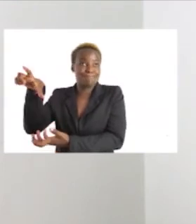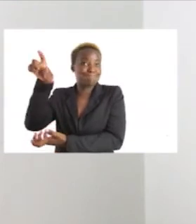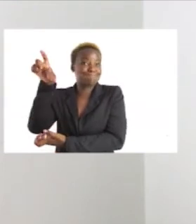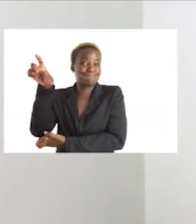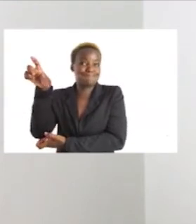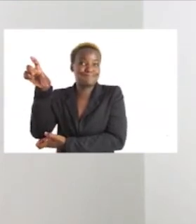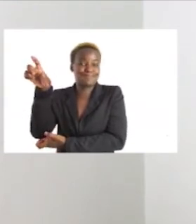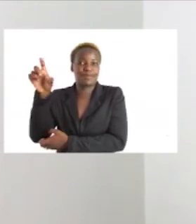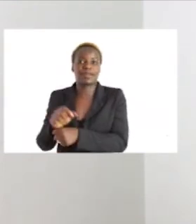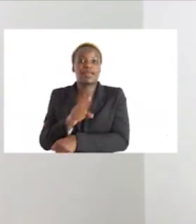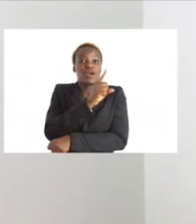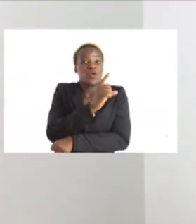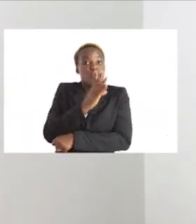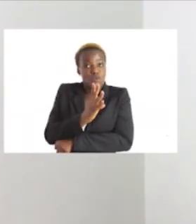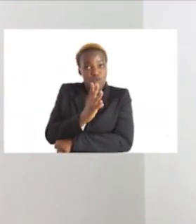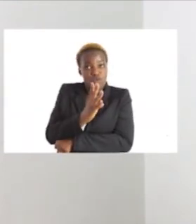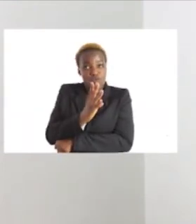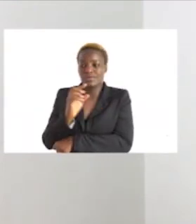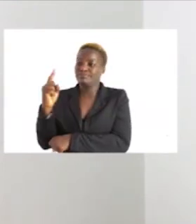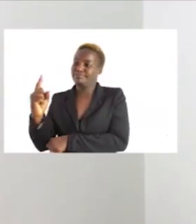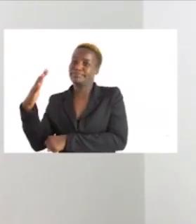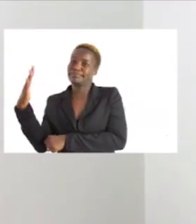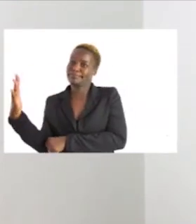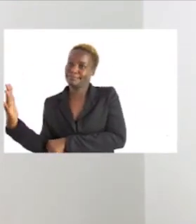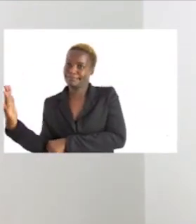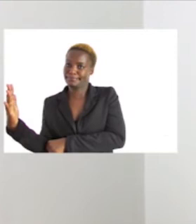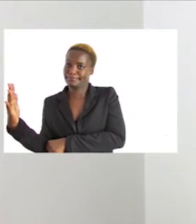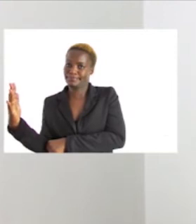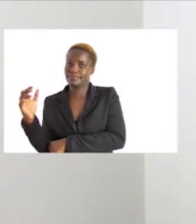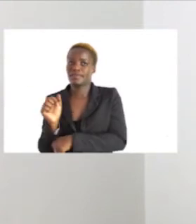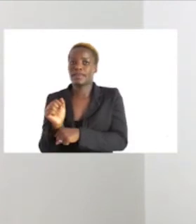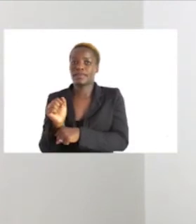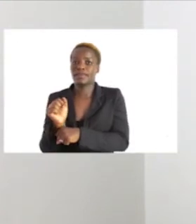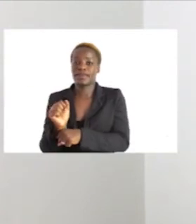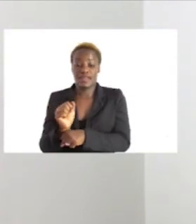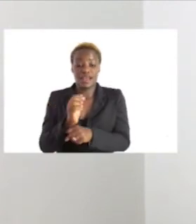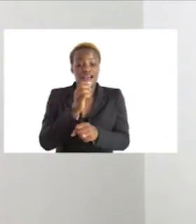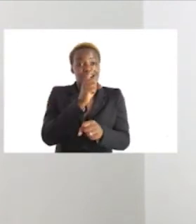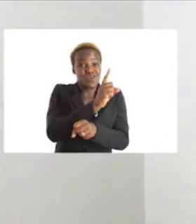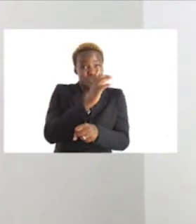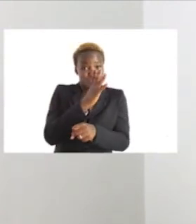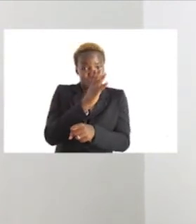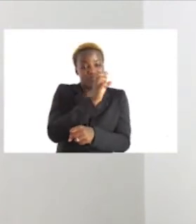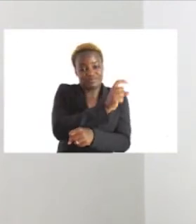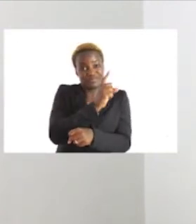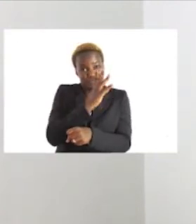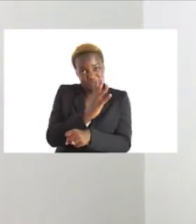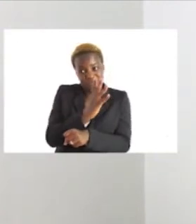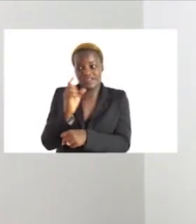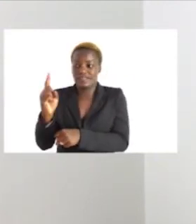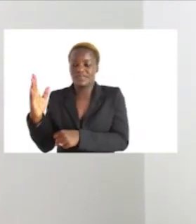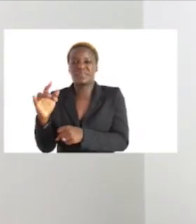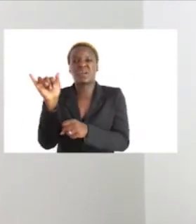the 14 and a 15. When we look on the first numbers here, both of them